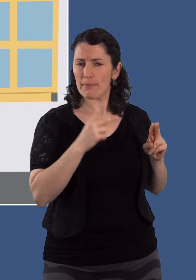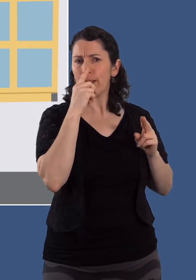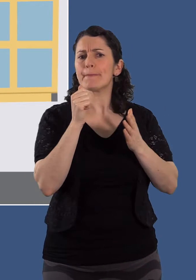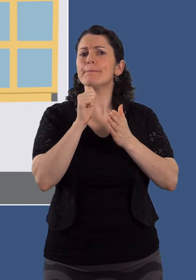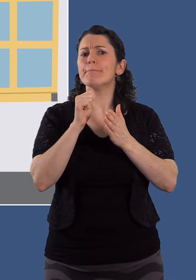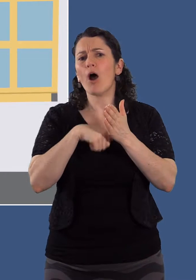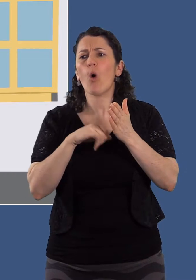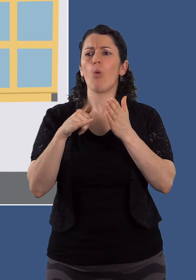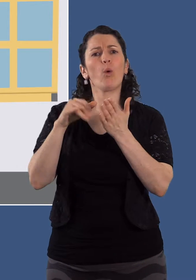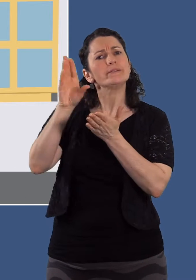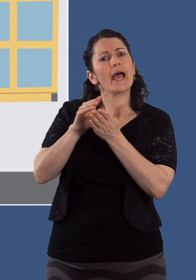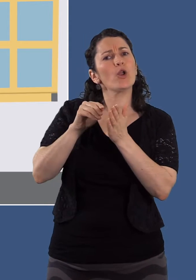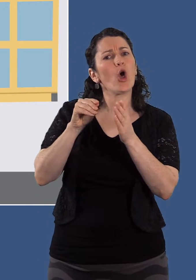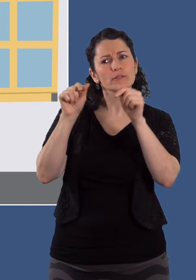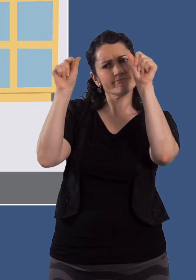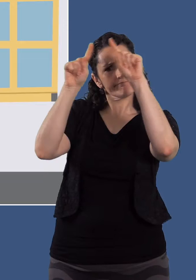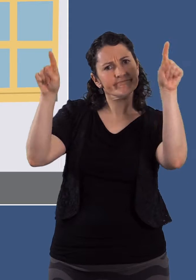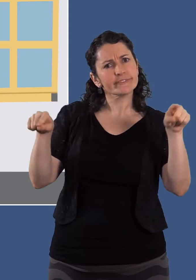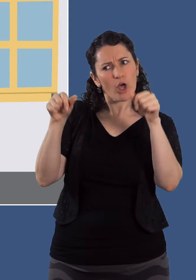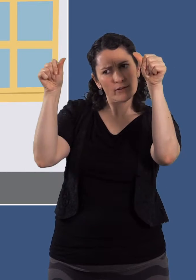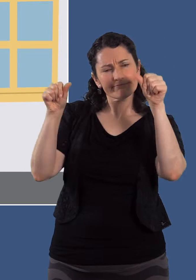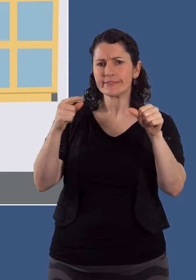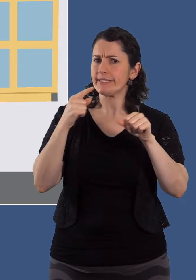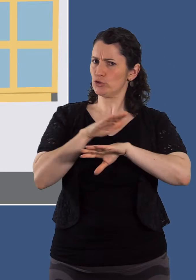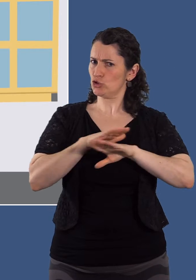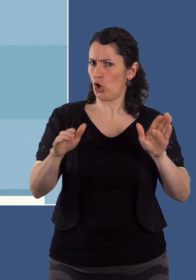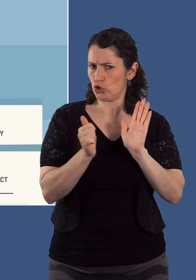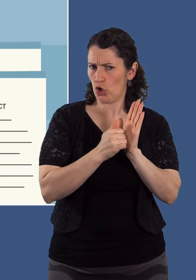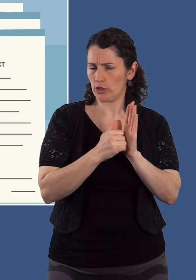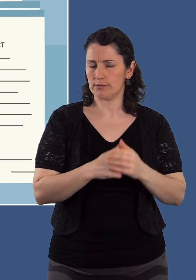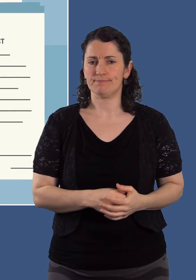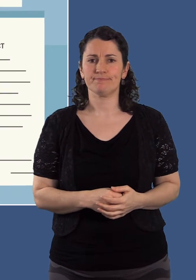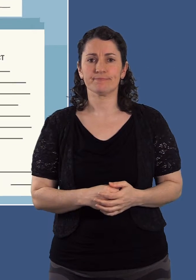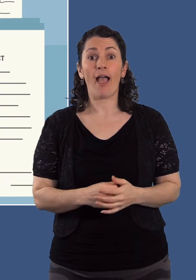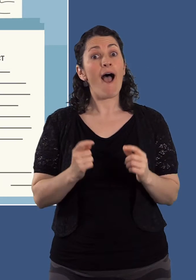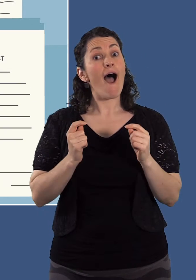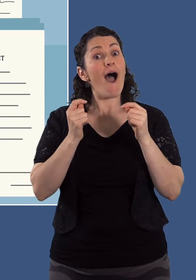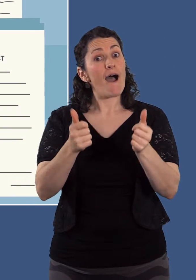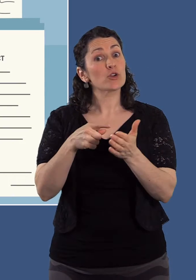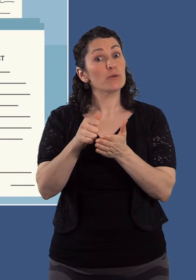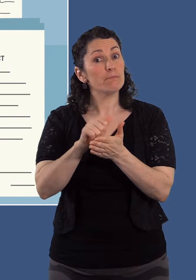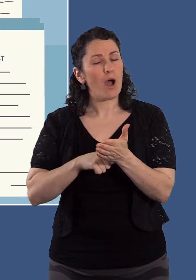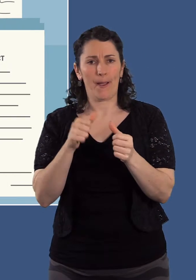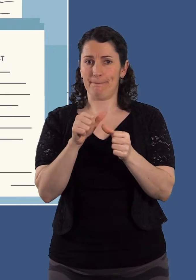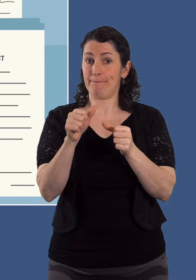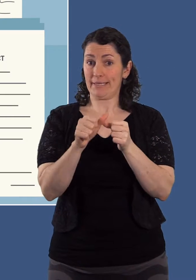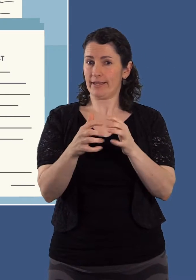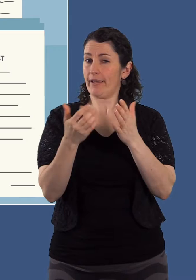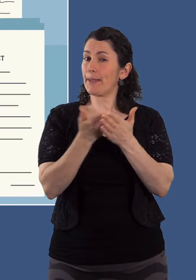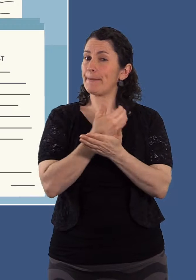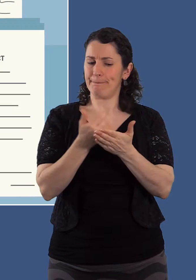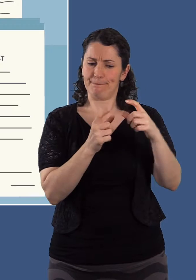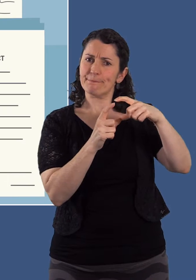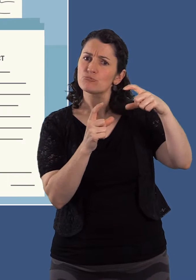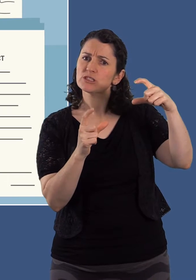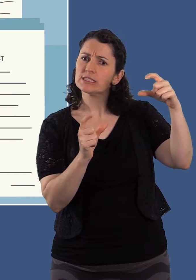the ACCC website or your local consumer protection agency. Keep the proof of purchase, such as receipts,